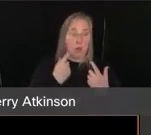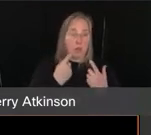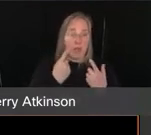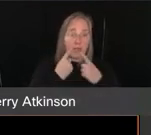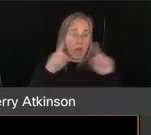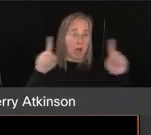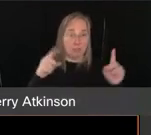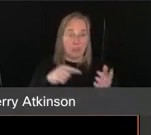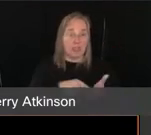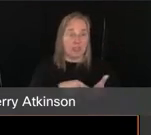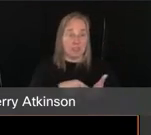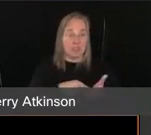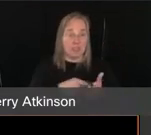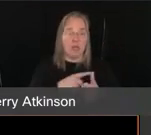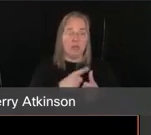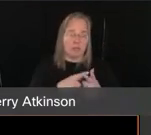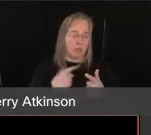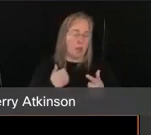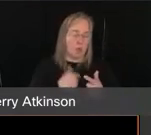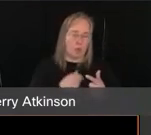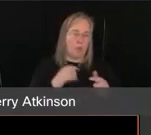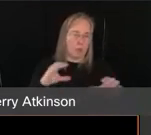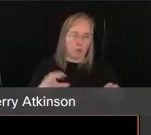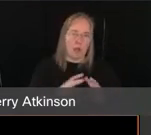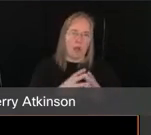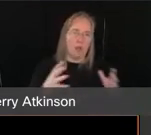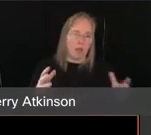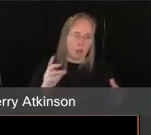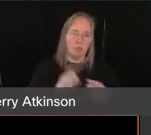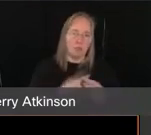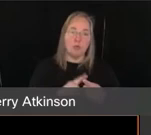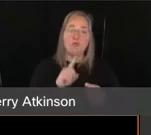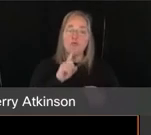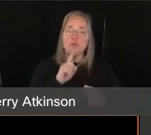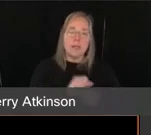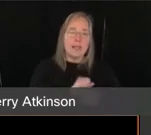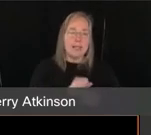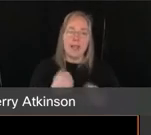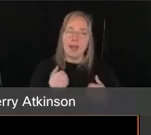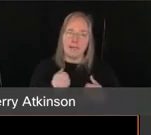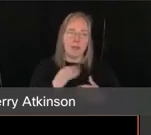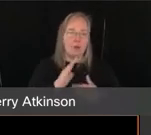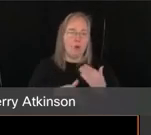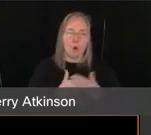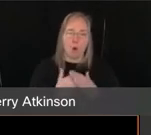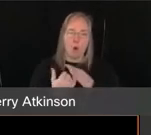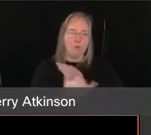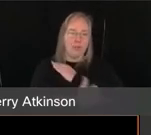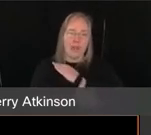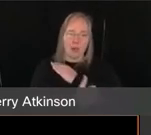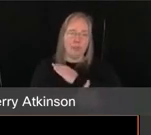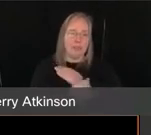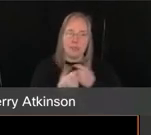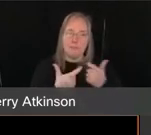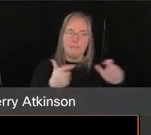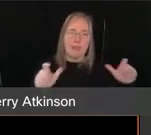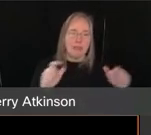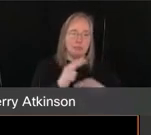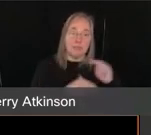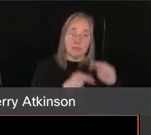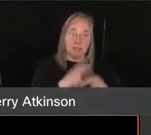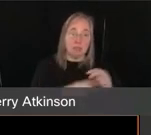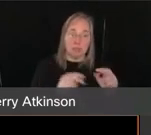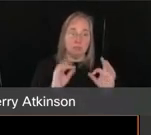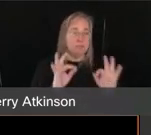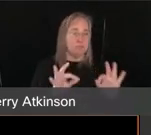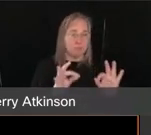You know, we go a long way towards really having, you know, all the county's major facilities in good